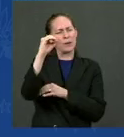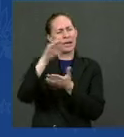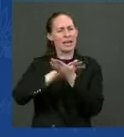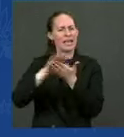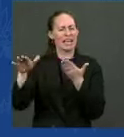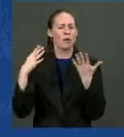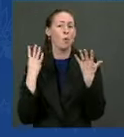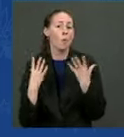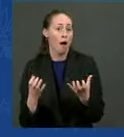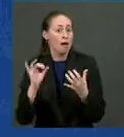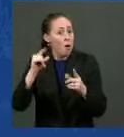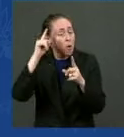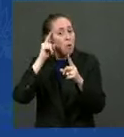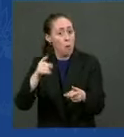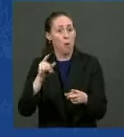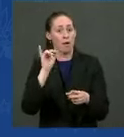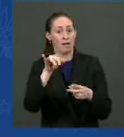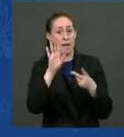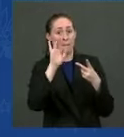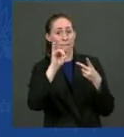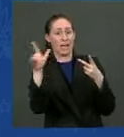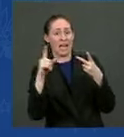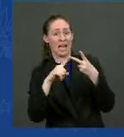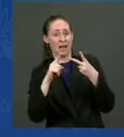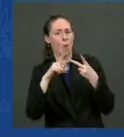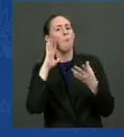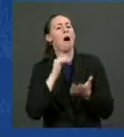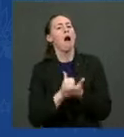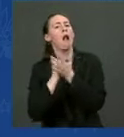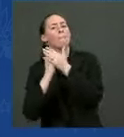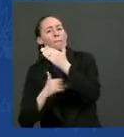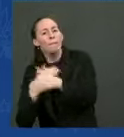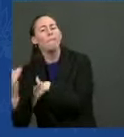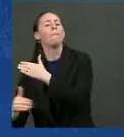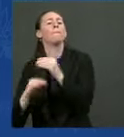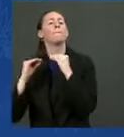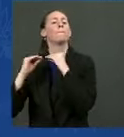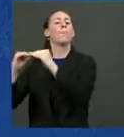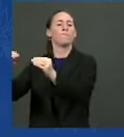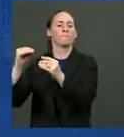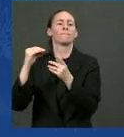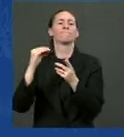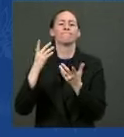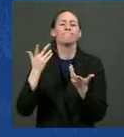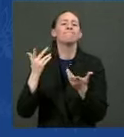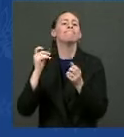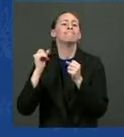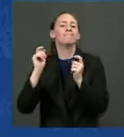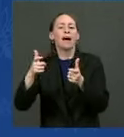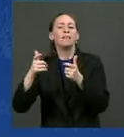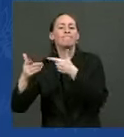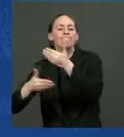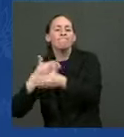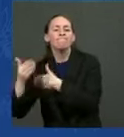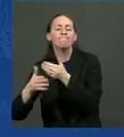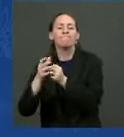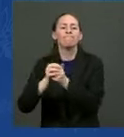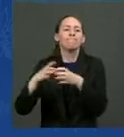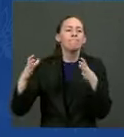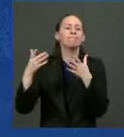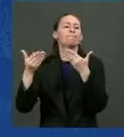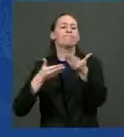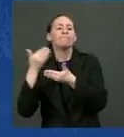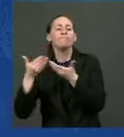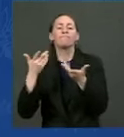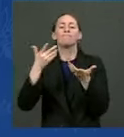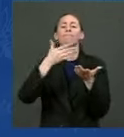that creates good jobs, makes us global leaders of fast-growing clean energy industries like electric vehicles, solar and wind